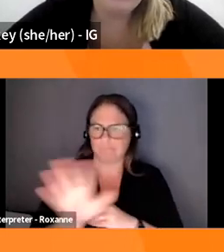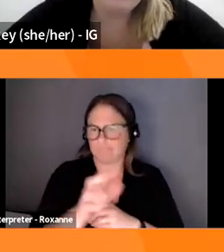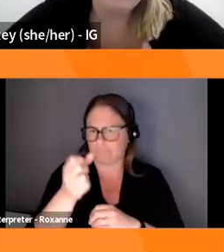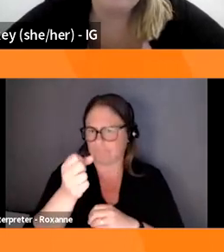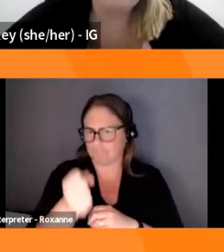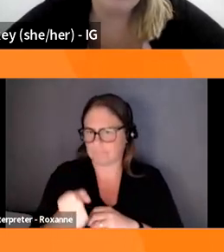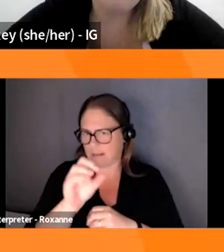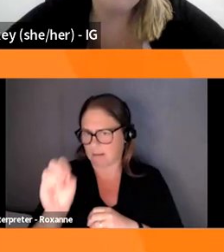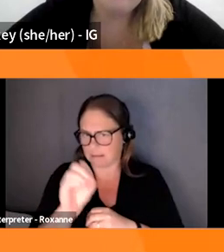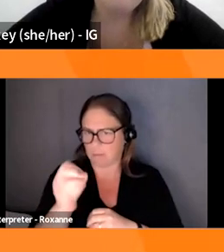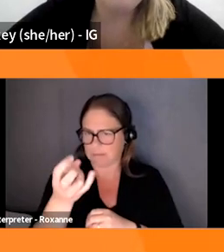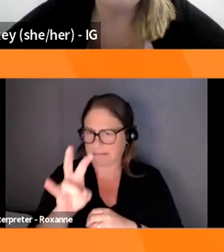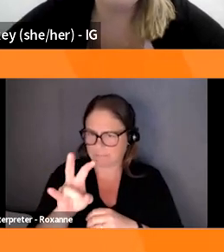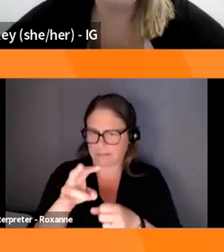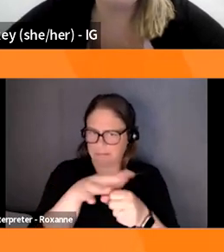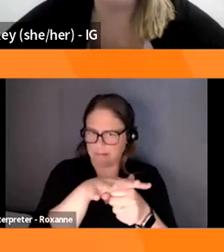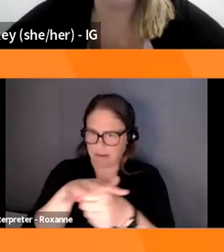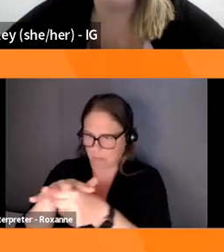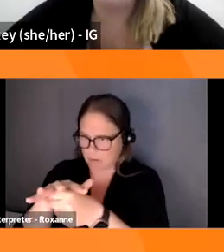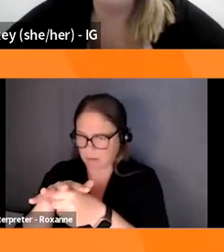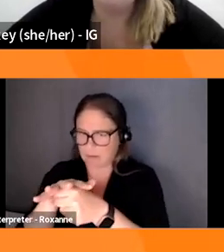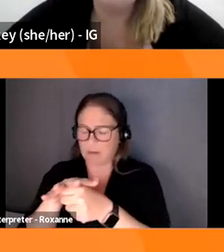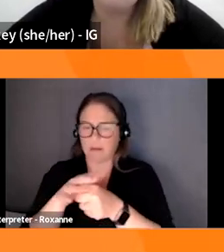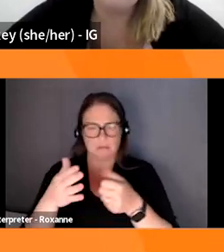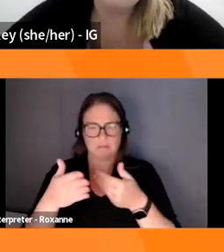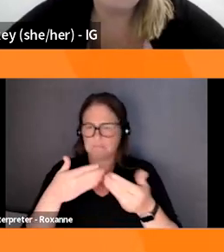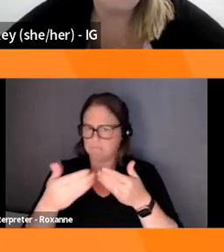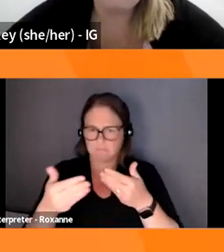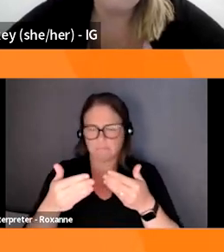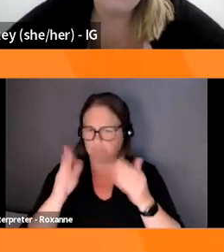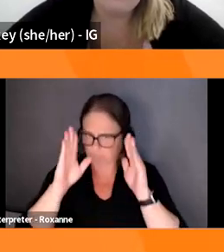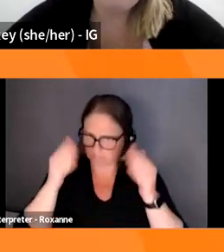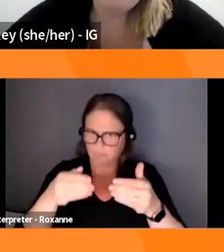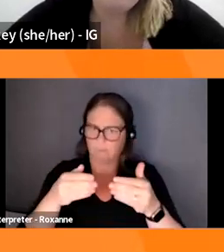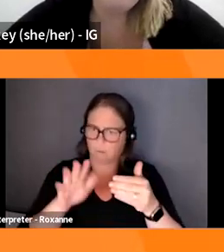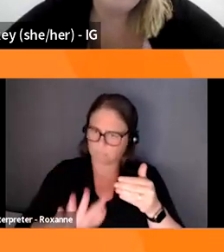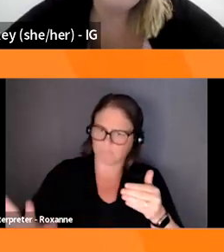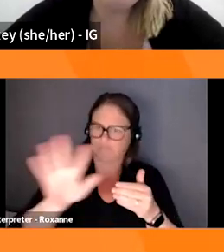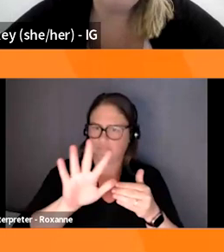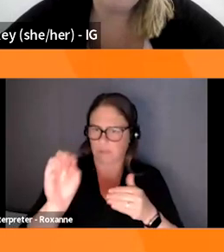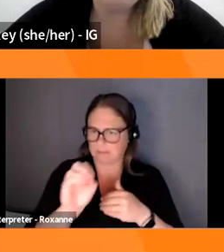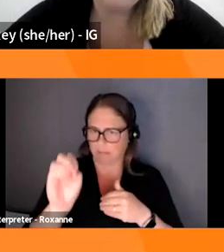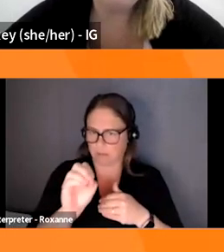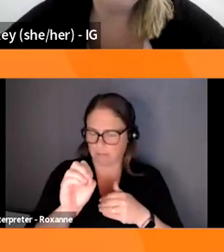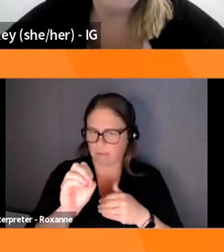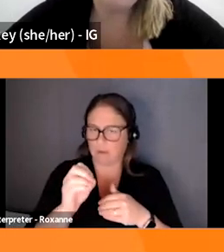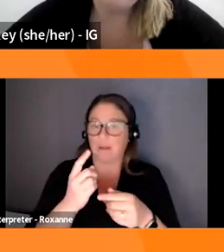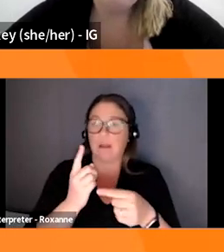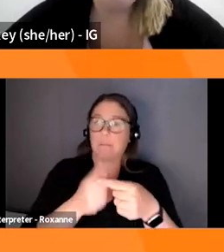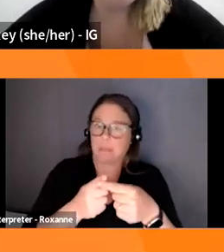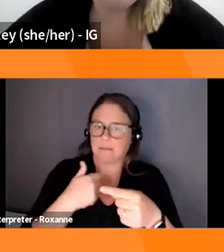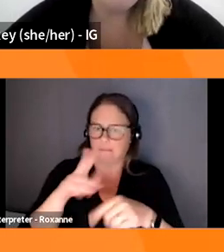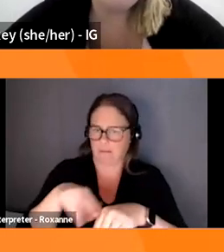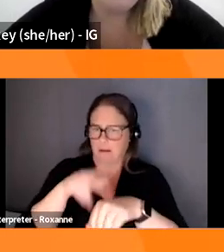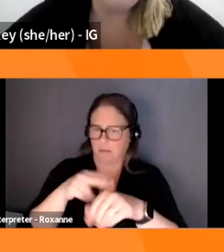are located here in Guelph, we serve the entire region of Southern Ontario, and we have one national program. So in fact,